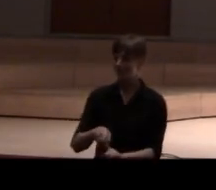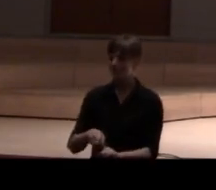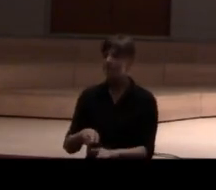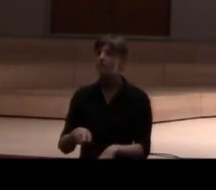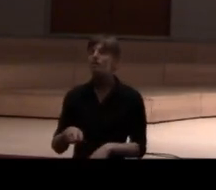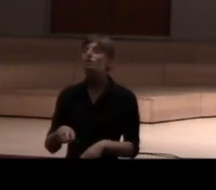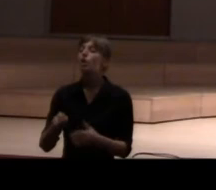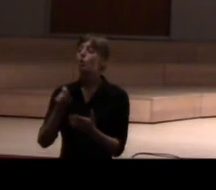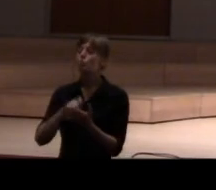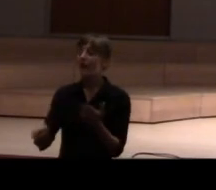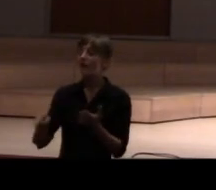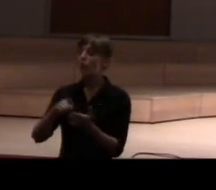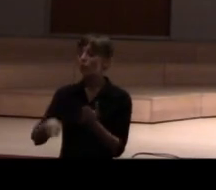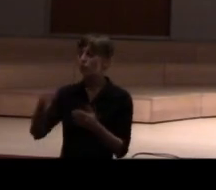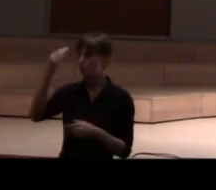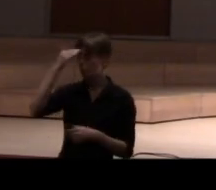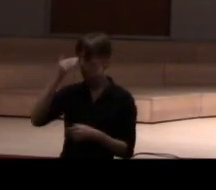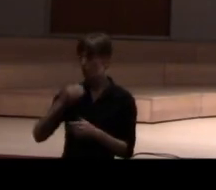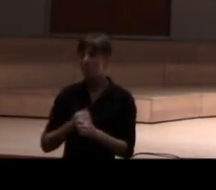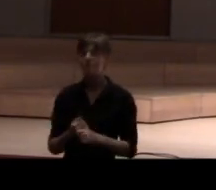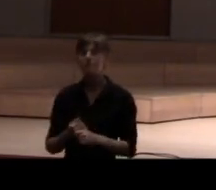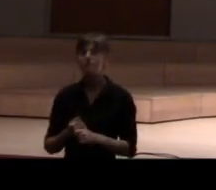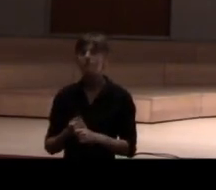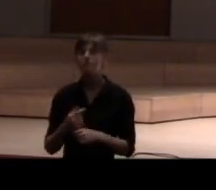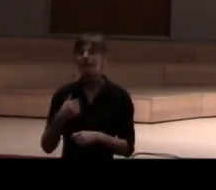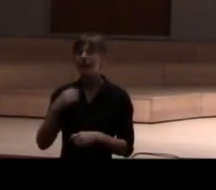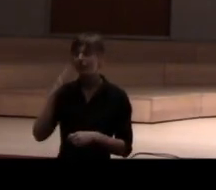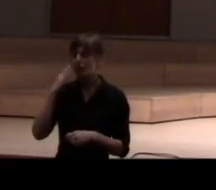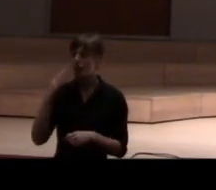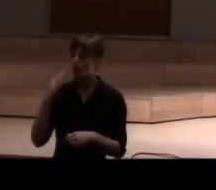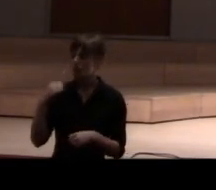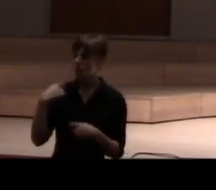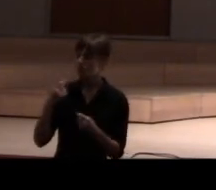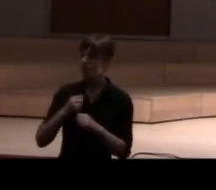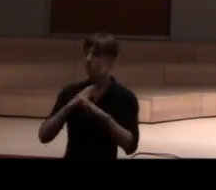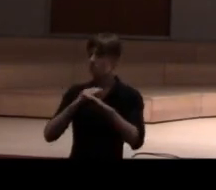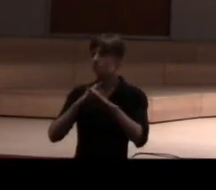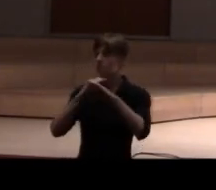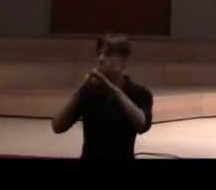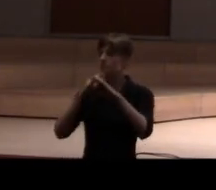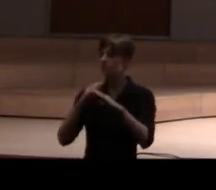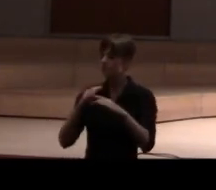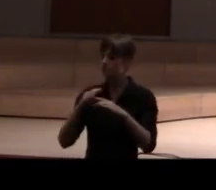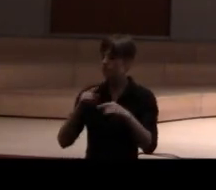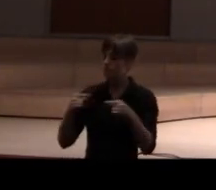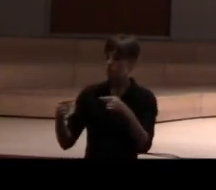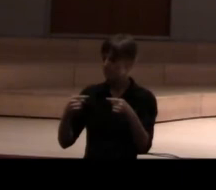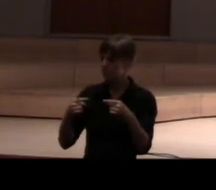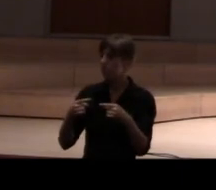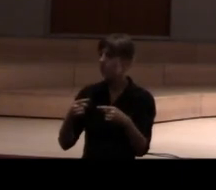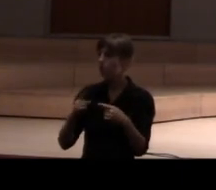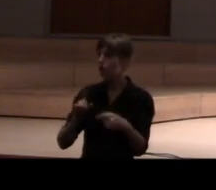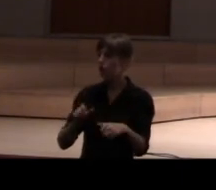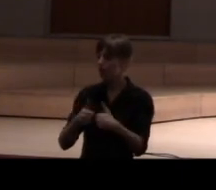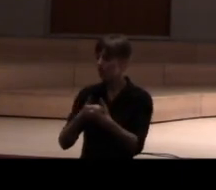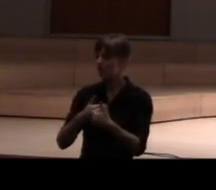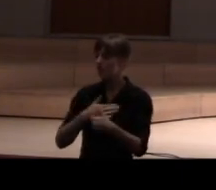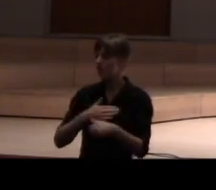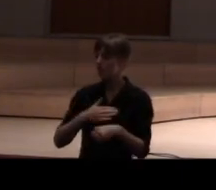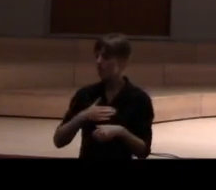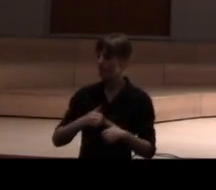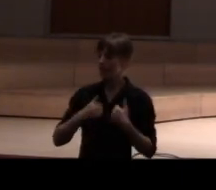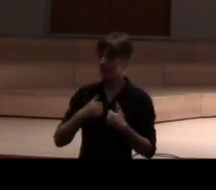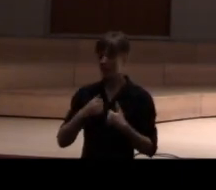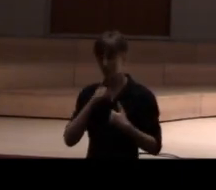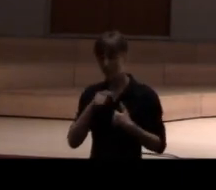you know. Even though I've faced a lot of obstacles, conflicts in my life, I get terribly nervous before I stand up here on a stage like